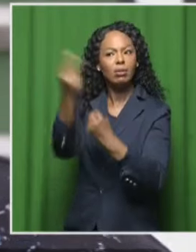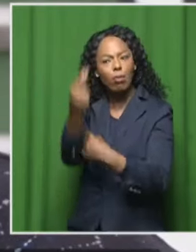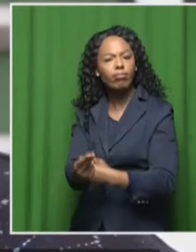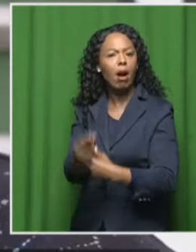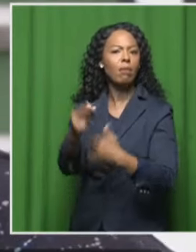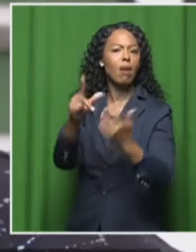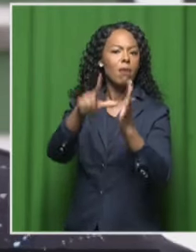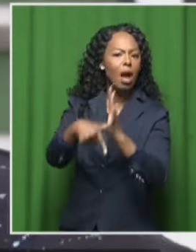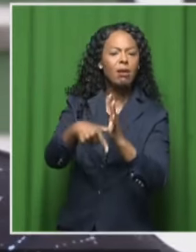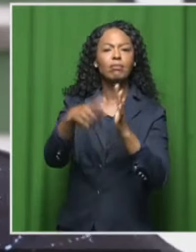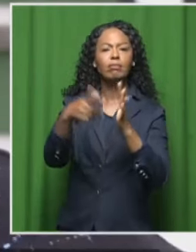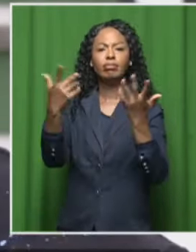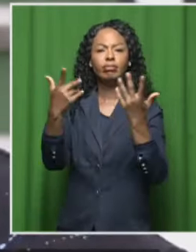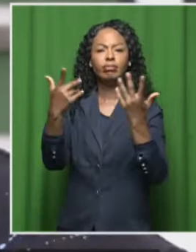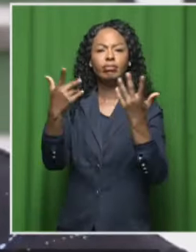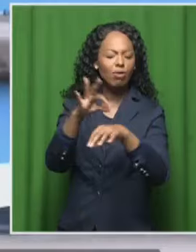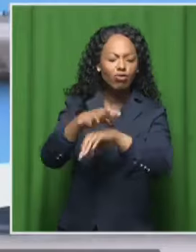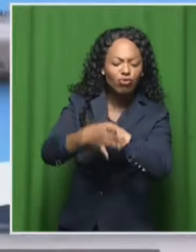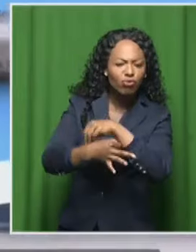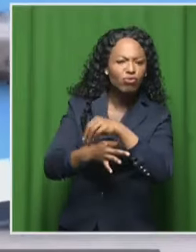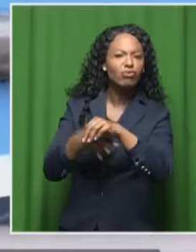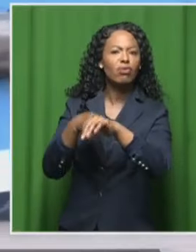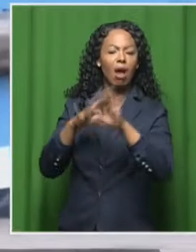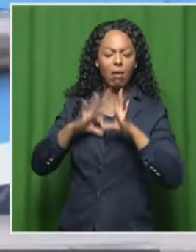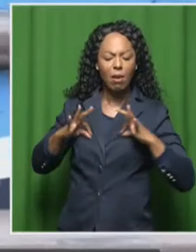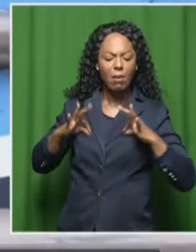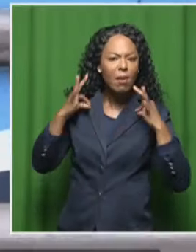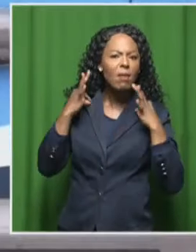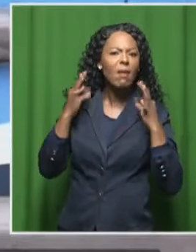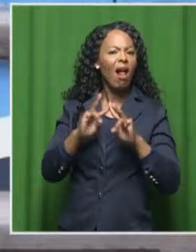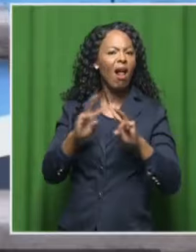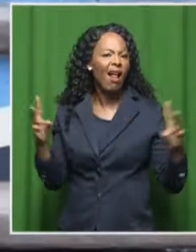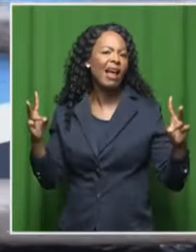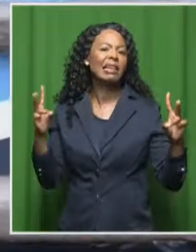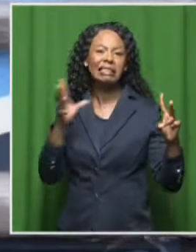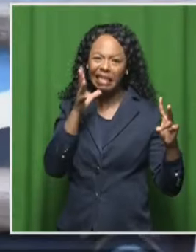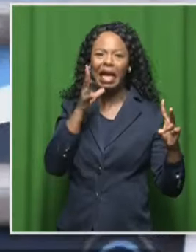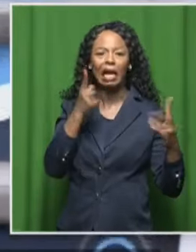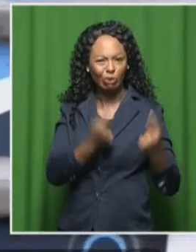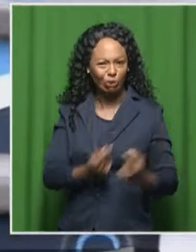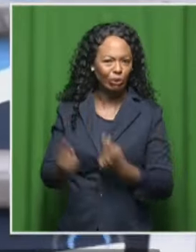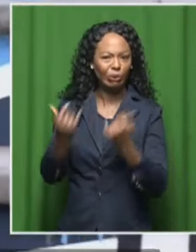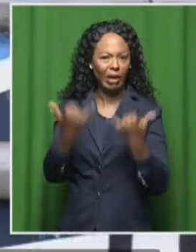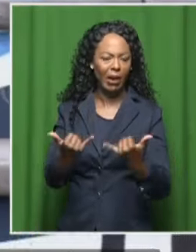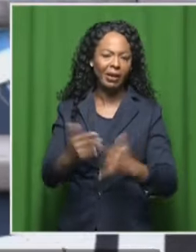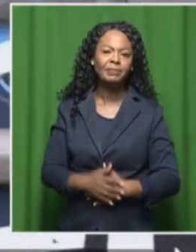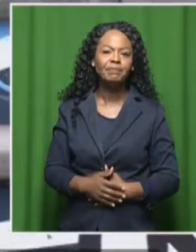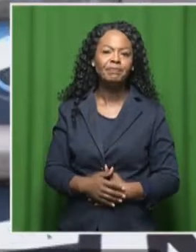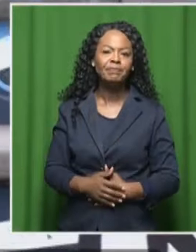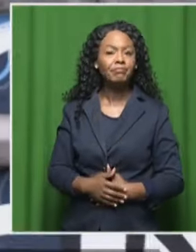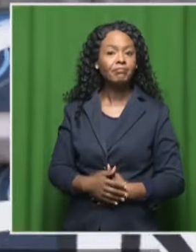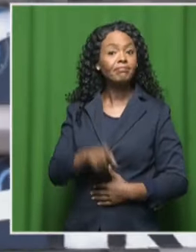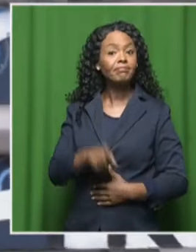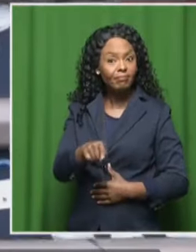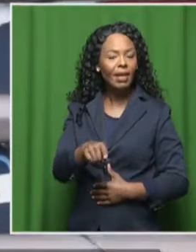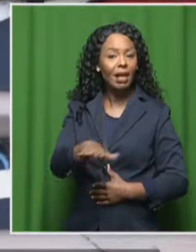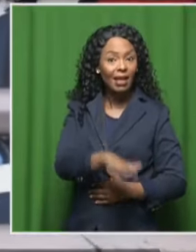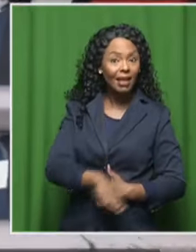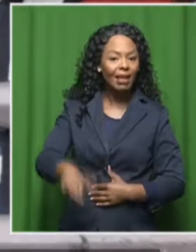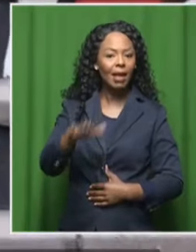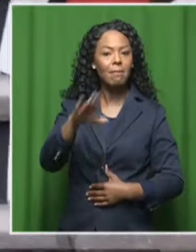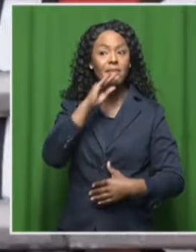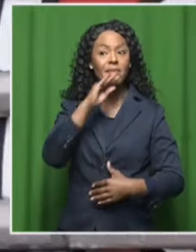jewelries, etc., etc. Back then at home, this thing, it's a community thing. It's a cultural thing. It's not